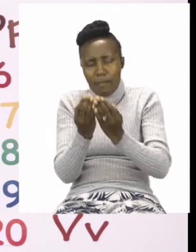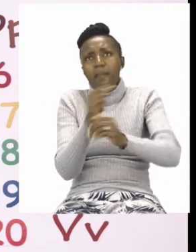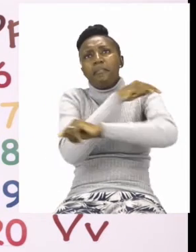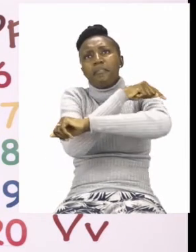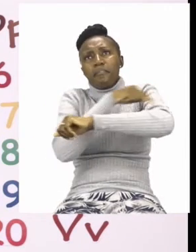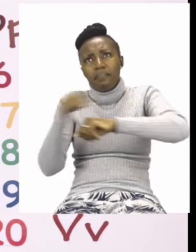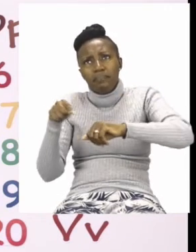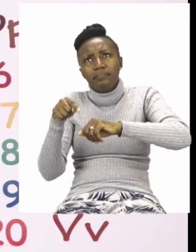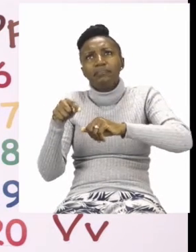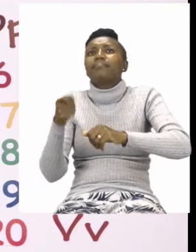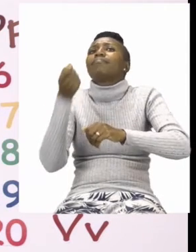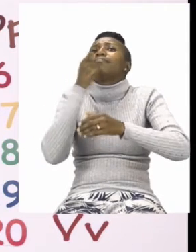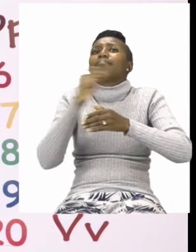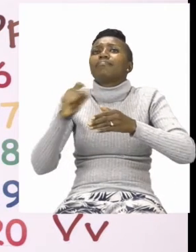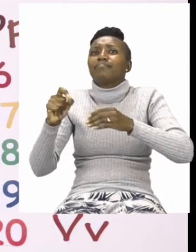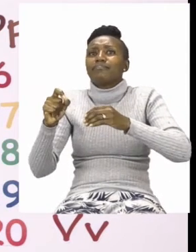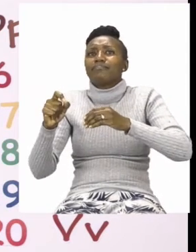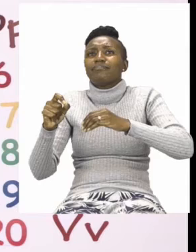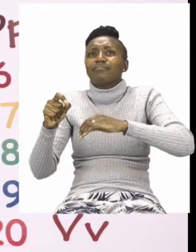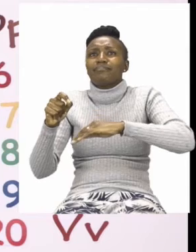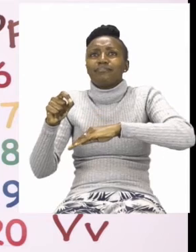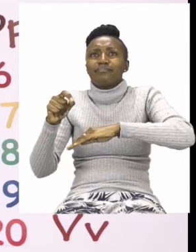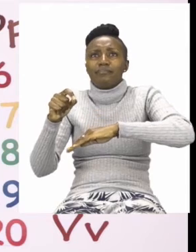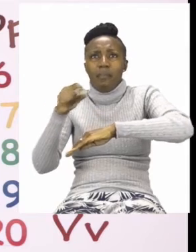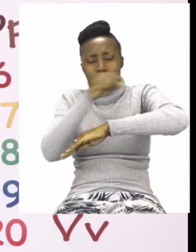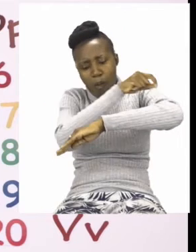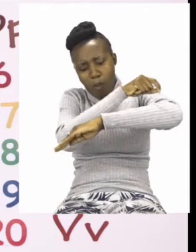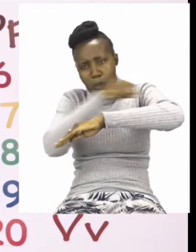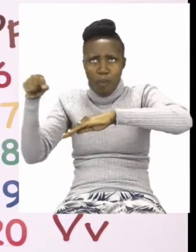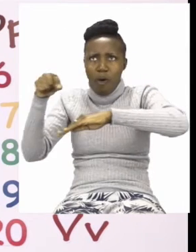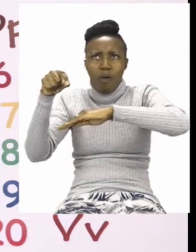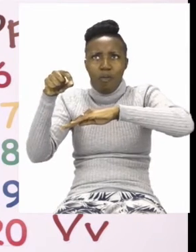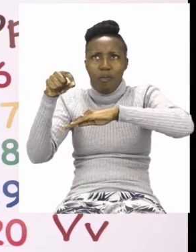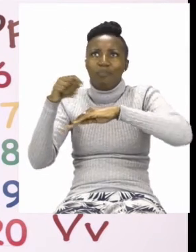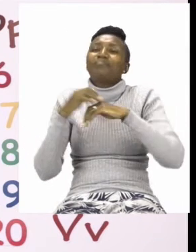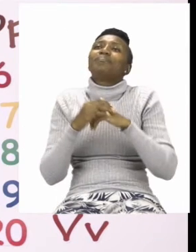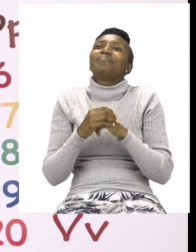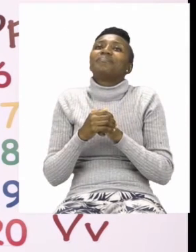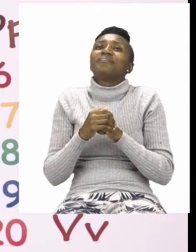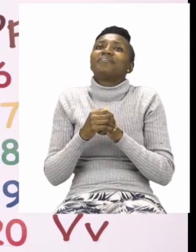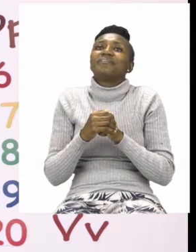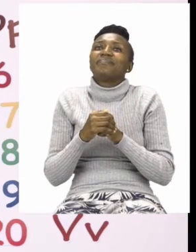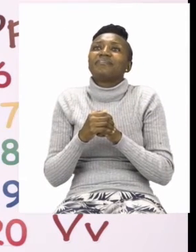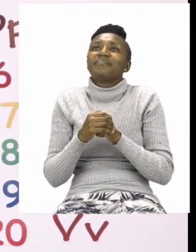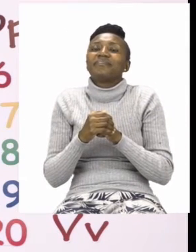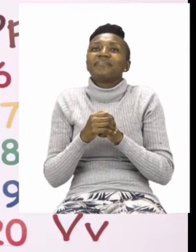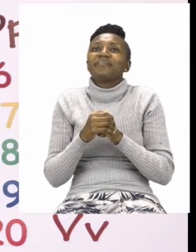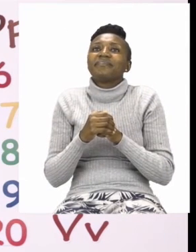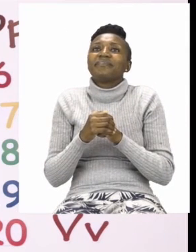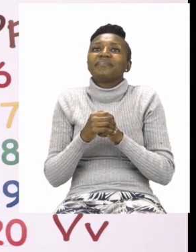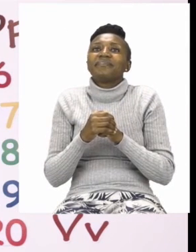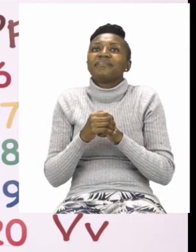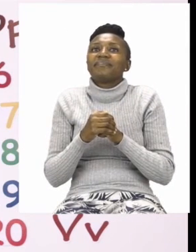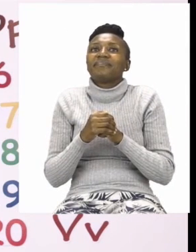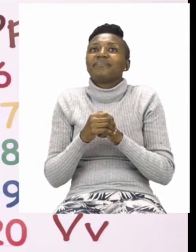book, and we press it on our book inside, and we draw straight lines. This